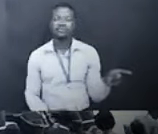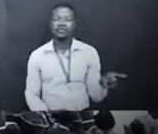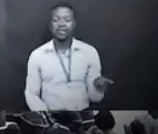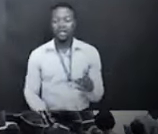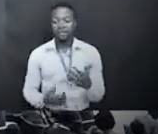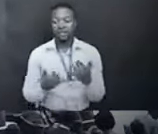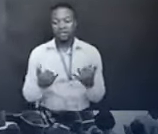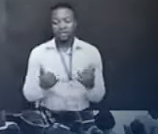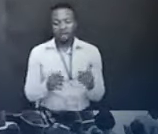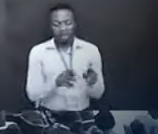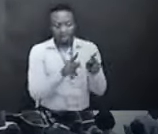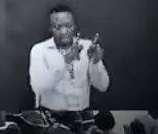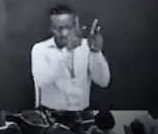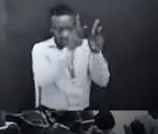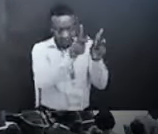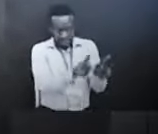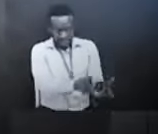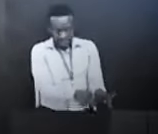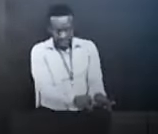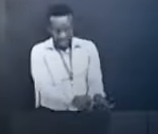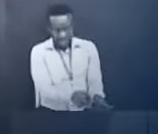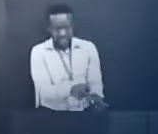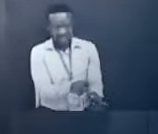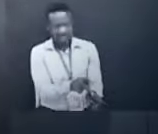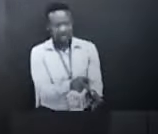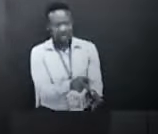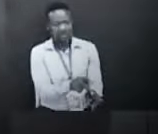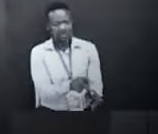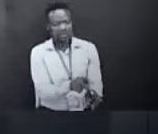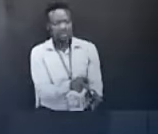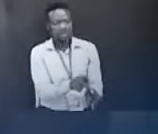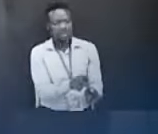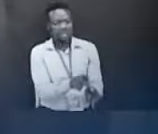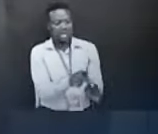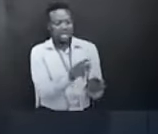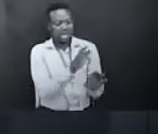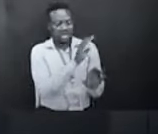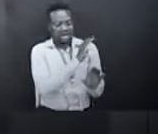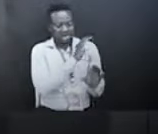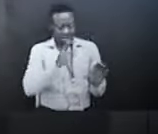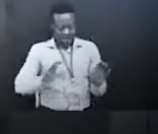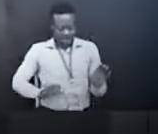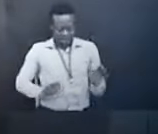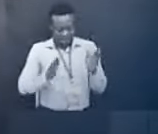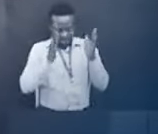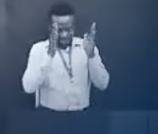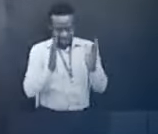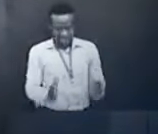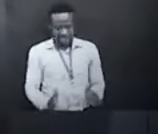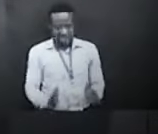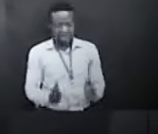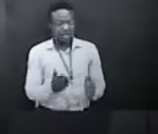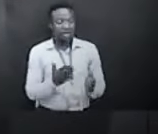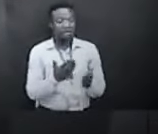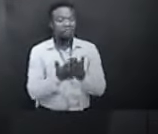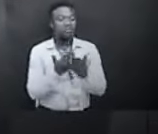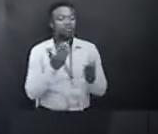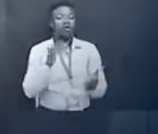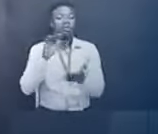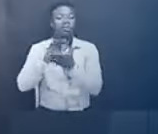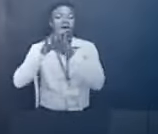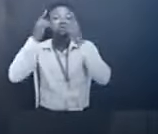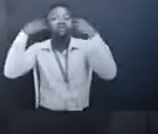not necessarily have to be a Christian to experience successful or fulfilling